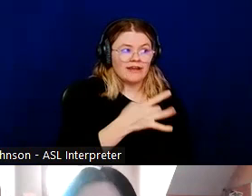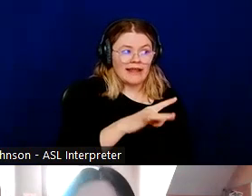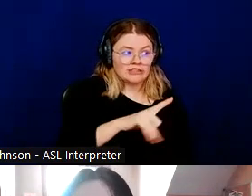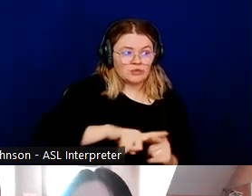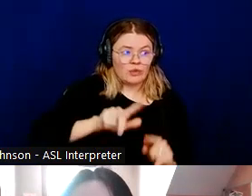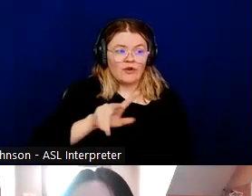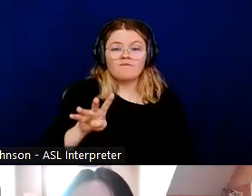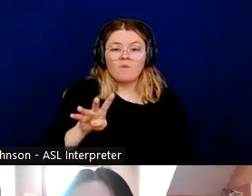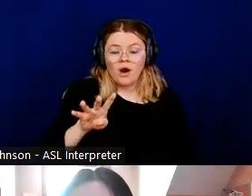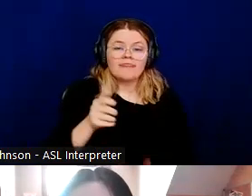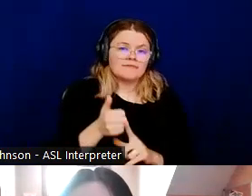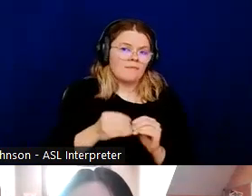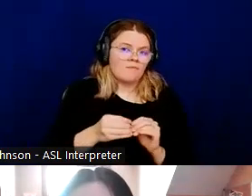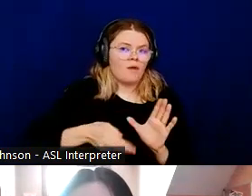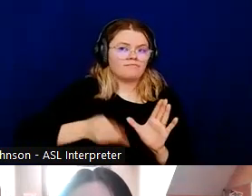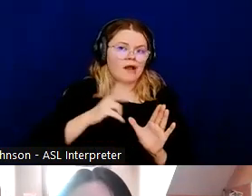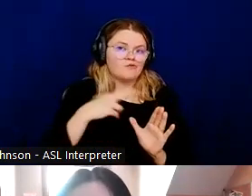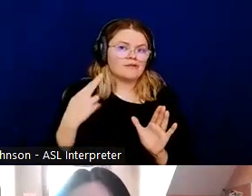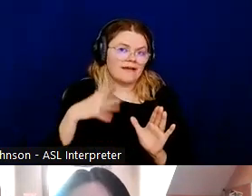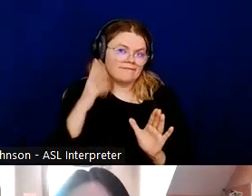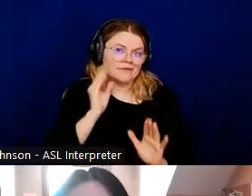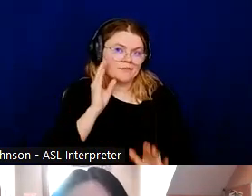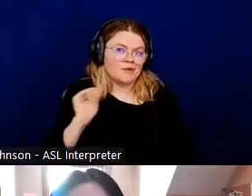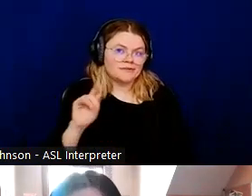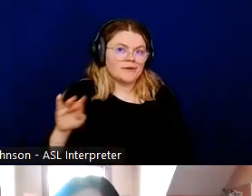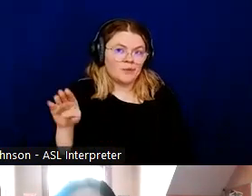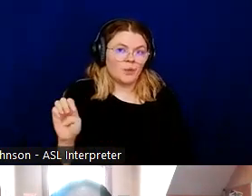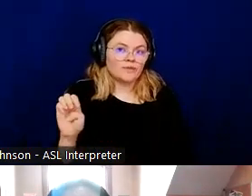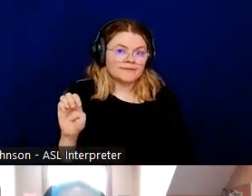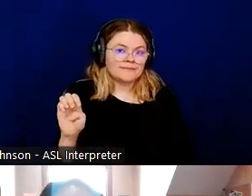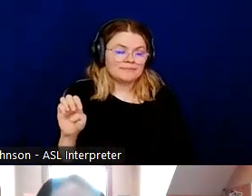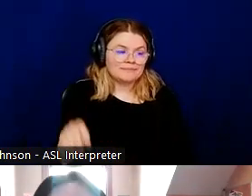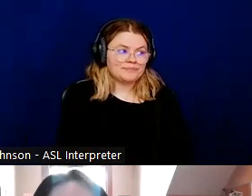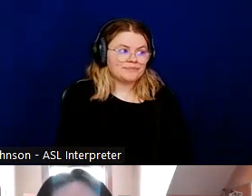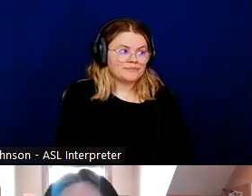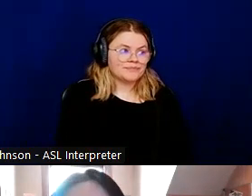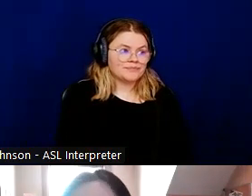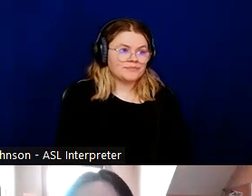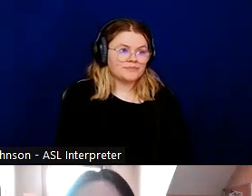abused. And it's also important to know that the representation